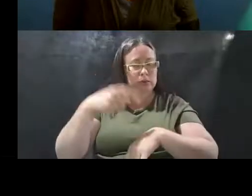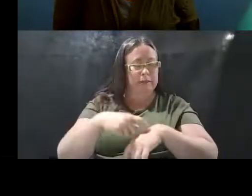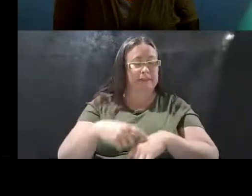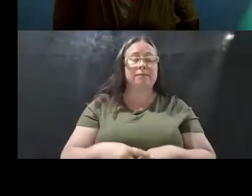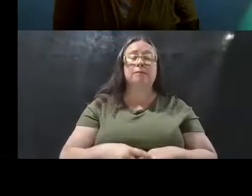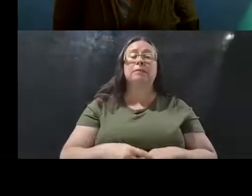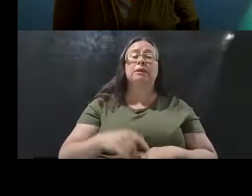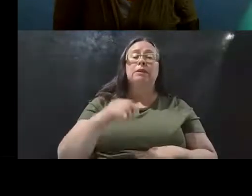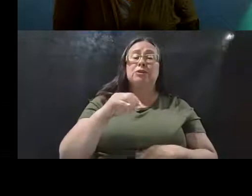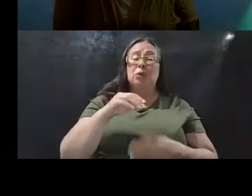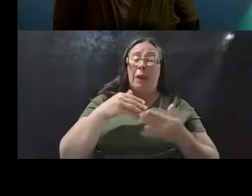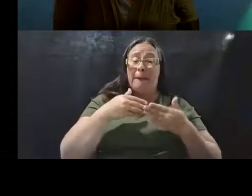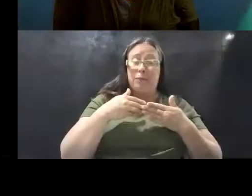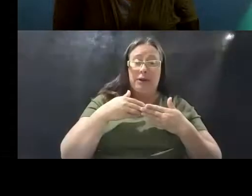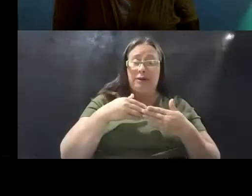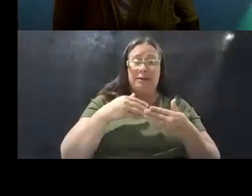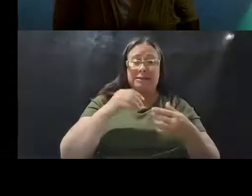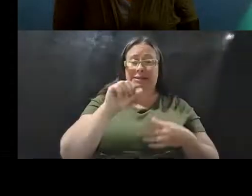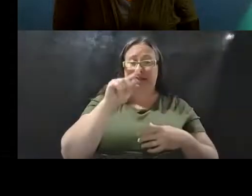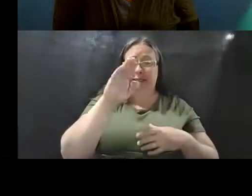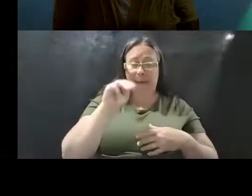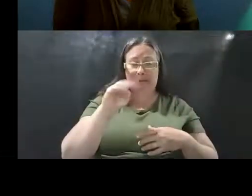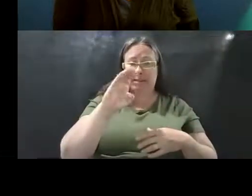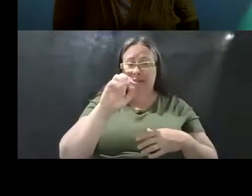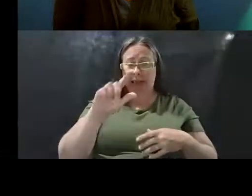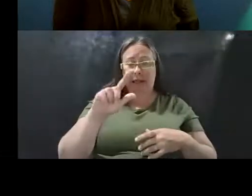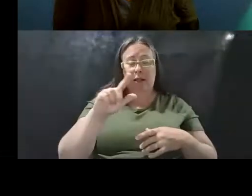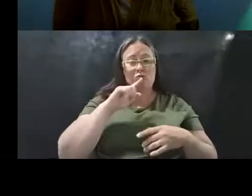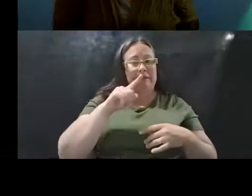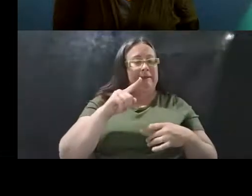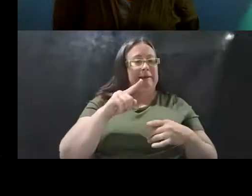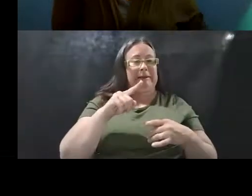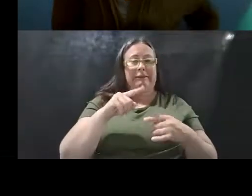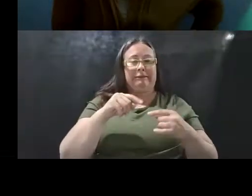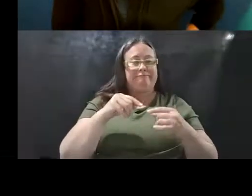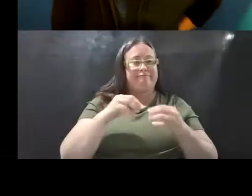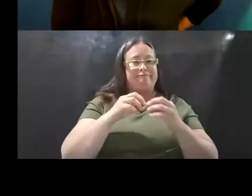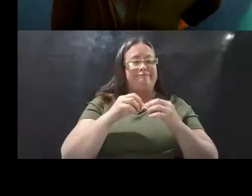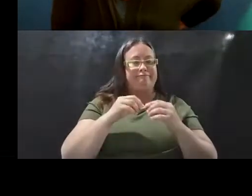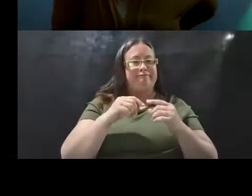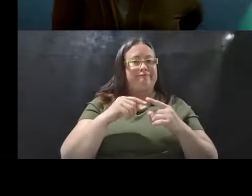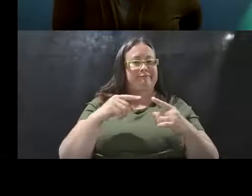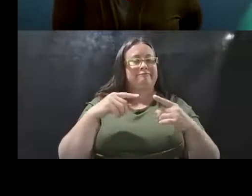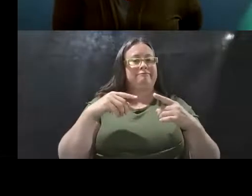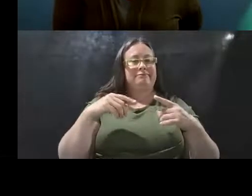was controversial. Part of my job was to raise funds. I didn't want to start off on a negative